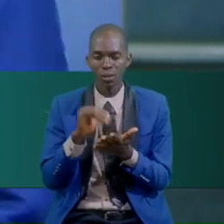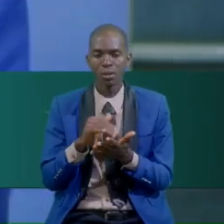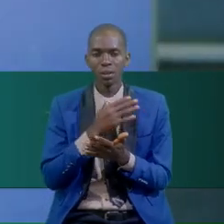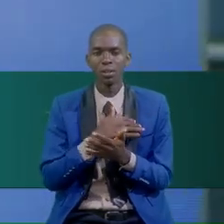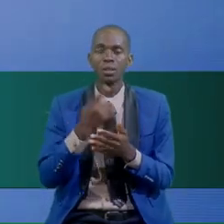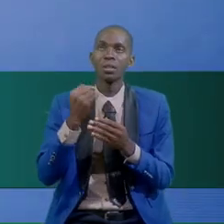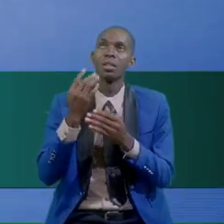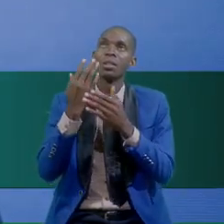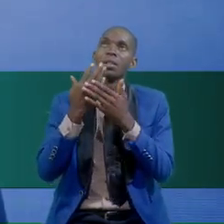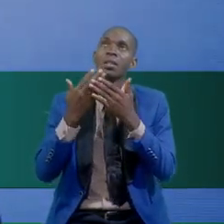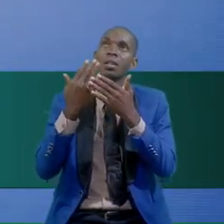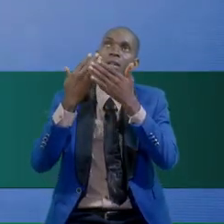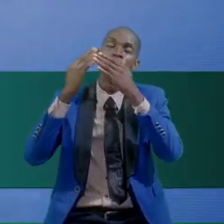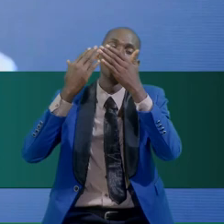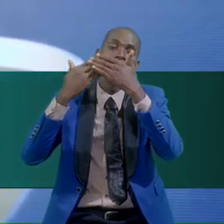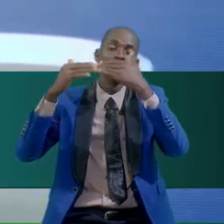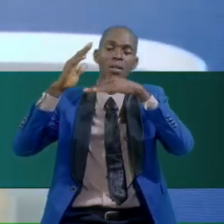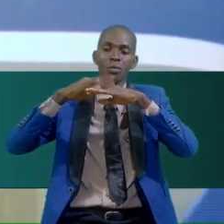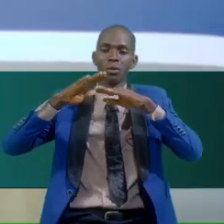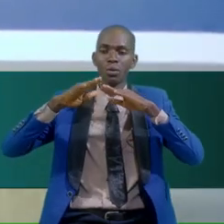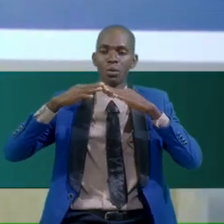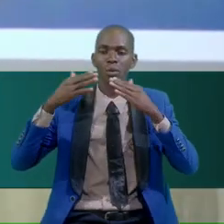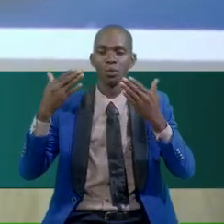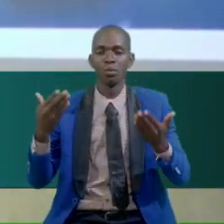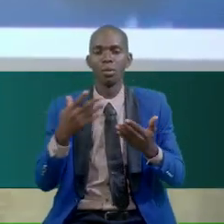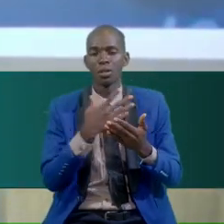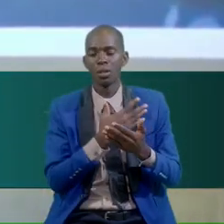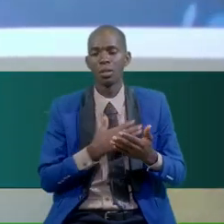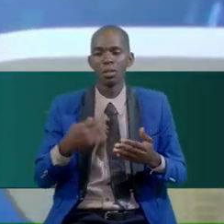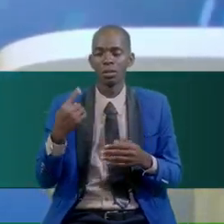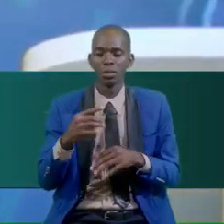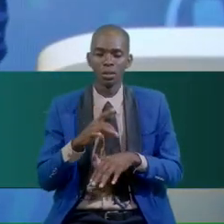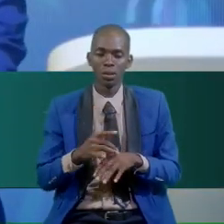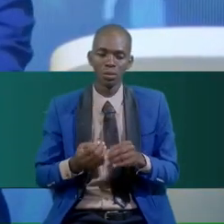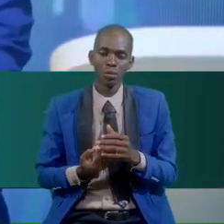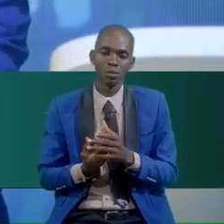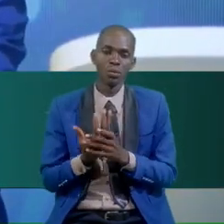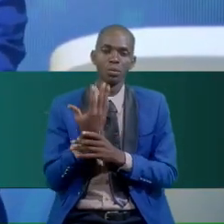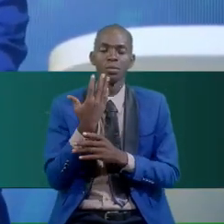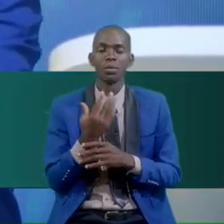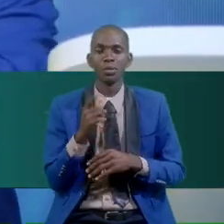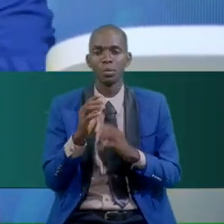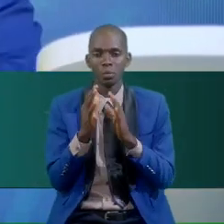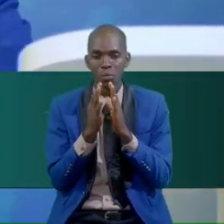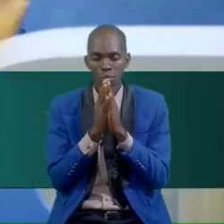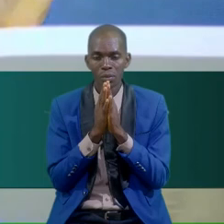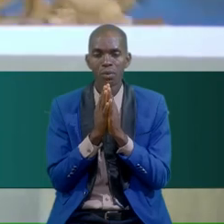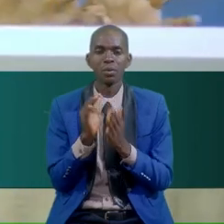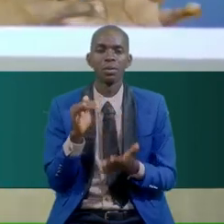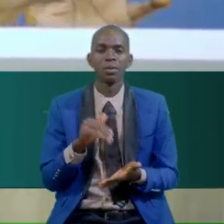and the earth brought forth. That's the purpose. He prayed again,